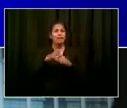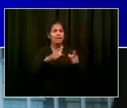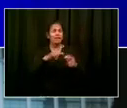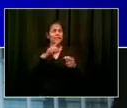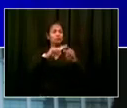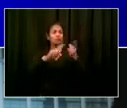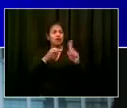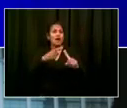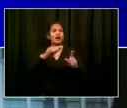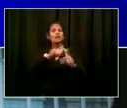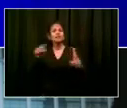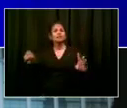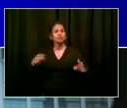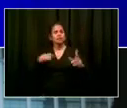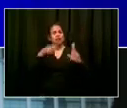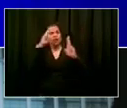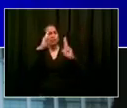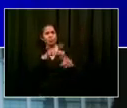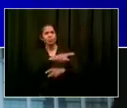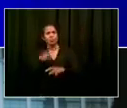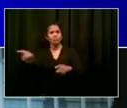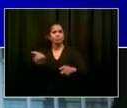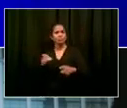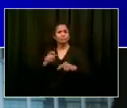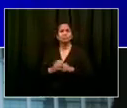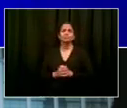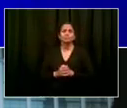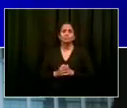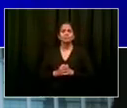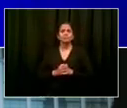Well, as I said, this month, now in 2020,